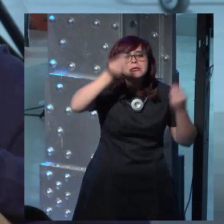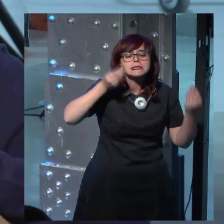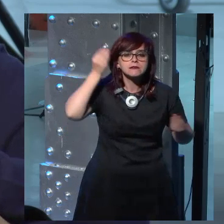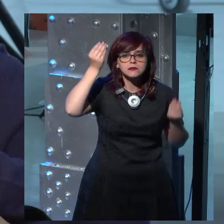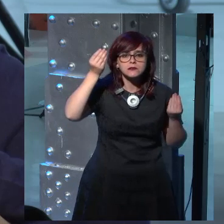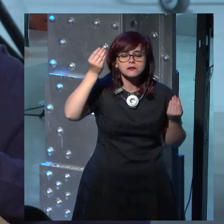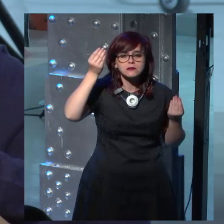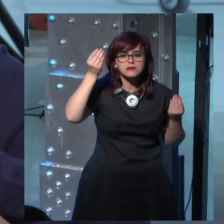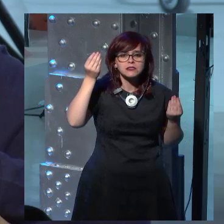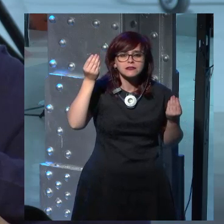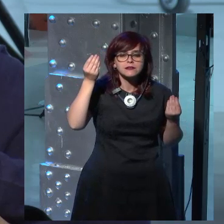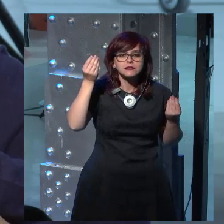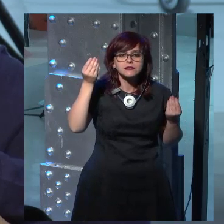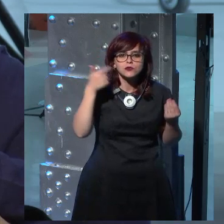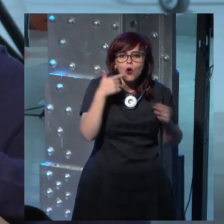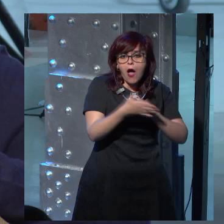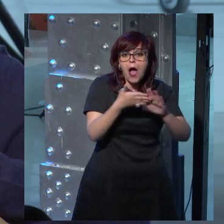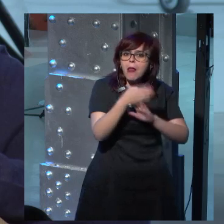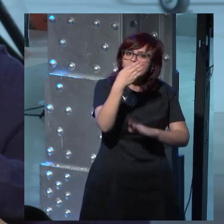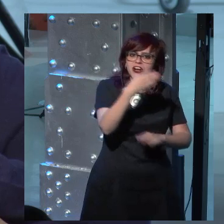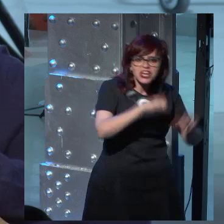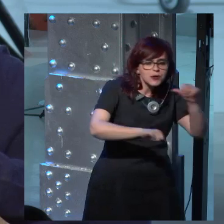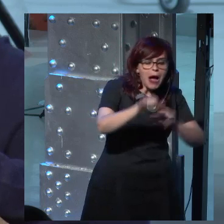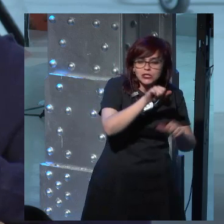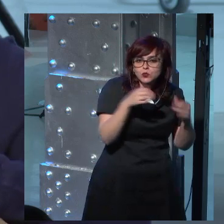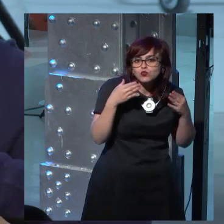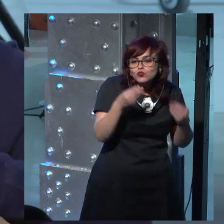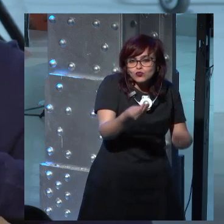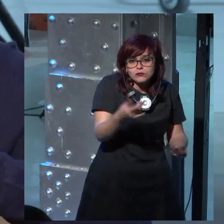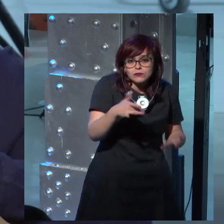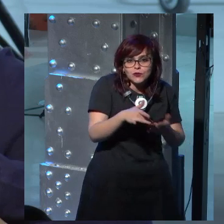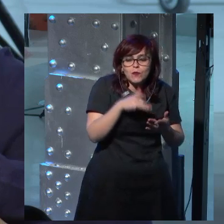obviously I talk about Breaking Bad a lot when I talk about Better Call Saul. And I